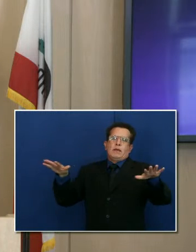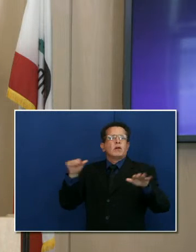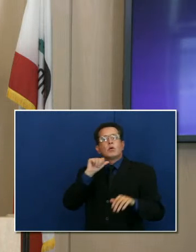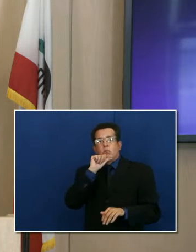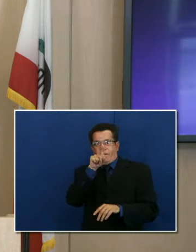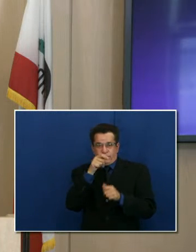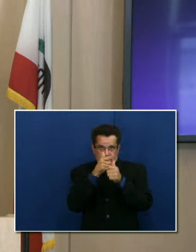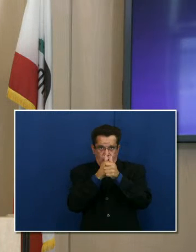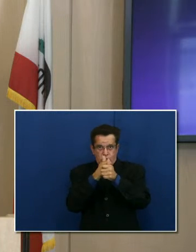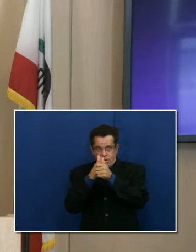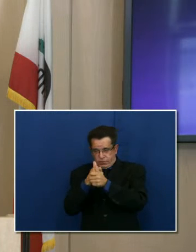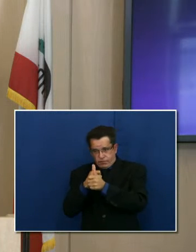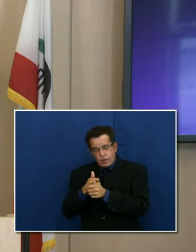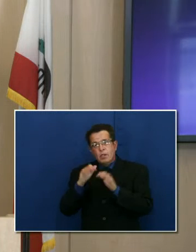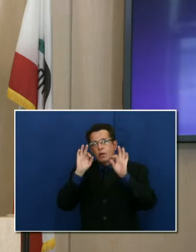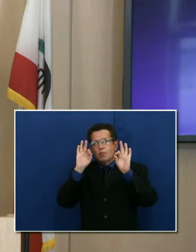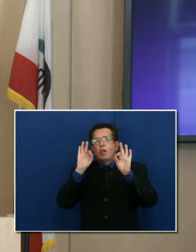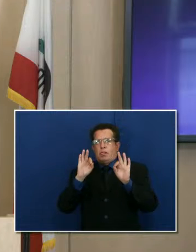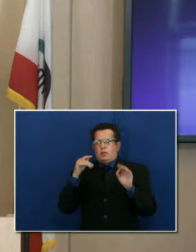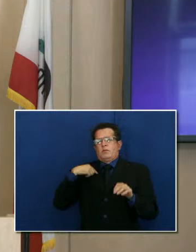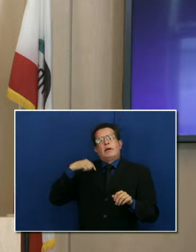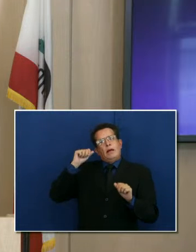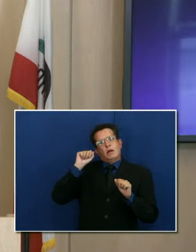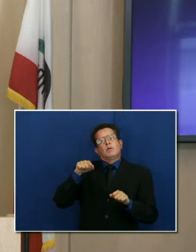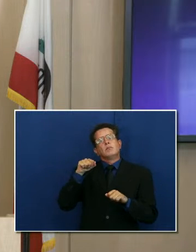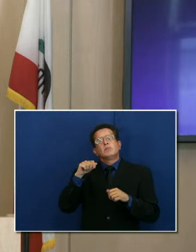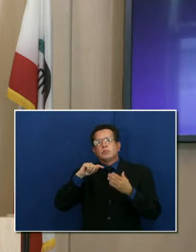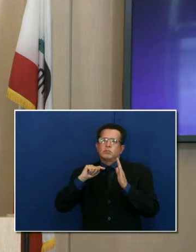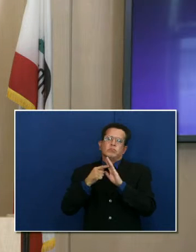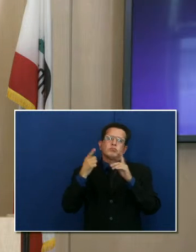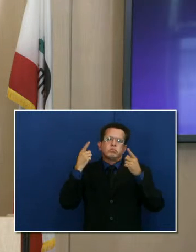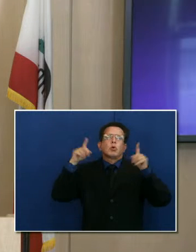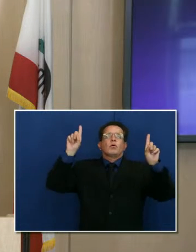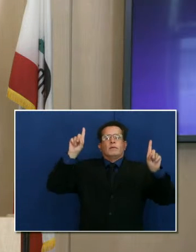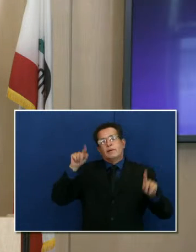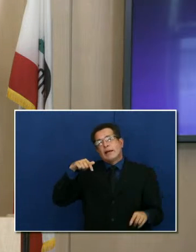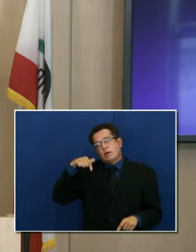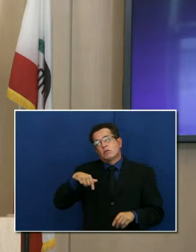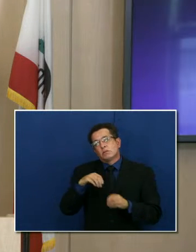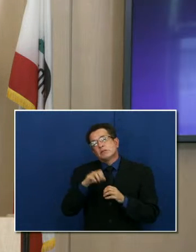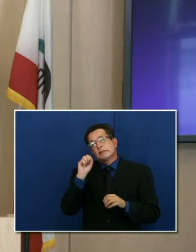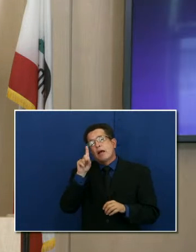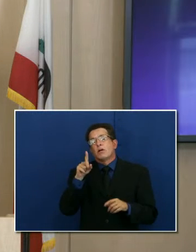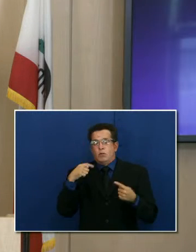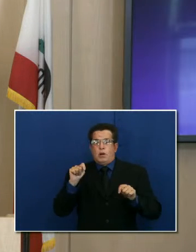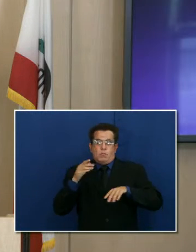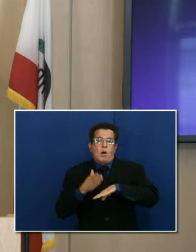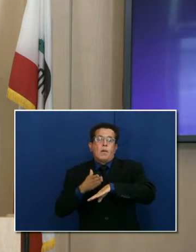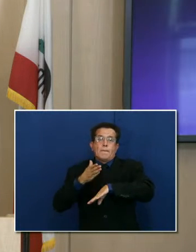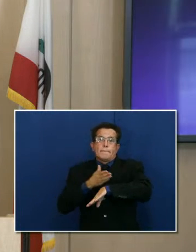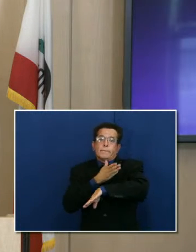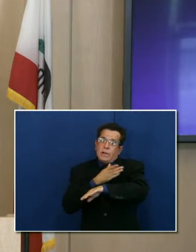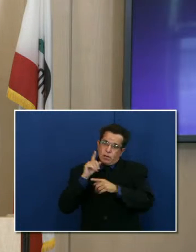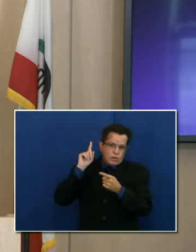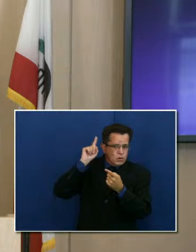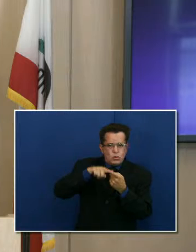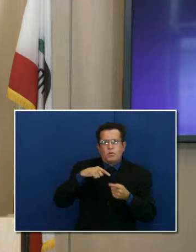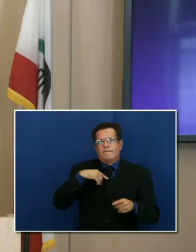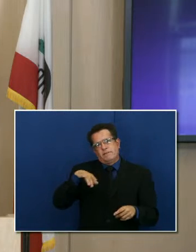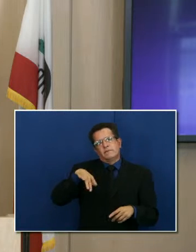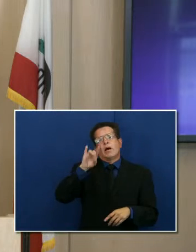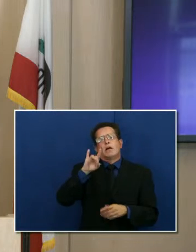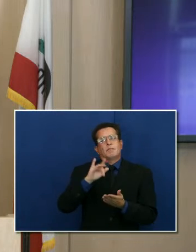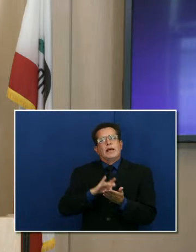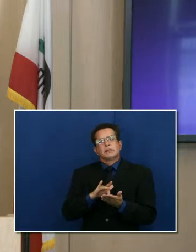things, then we can be a model and continue to make as much progress as possible while we await a vaccine or therapeutic